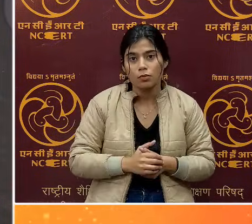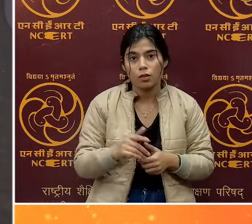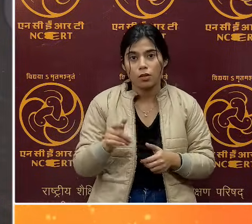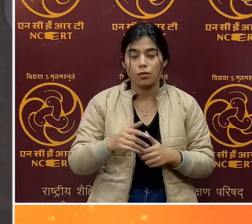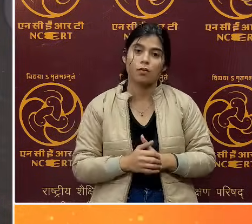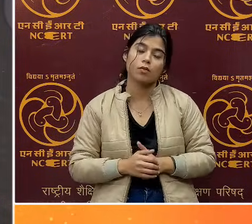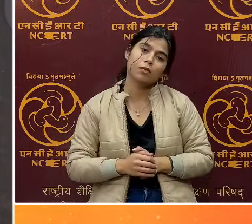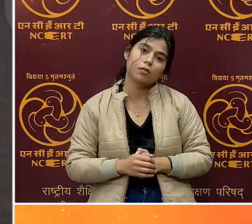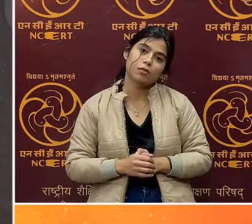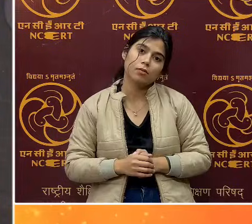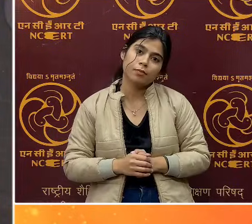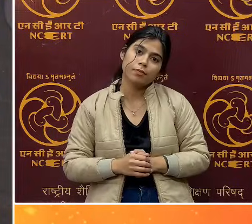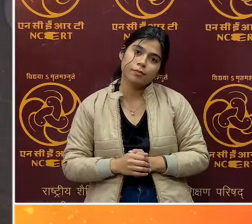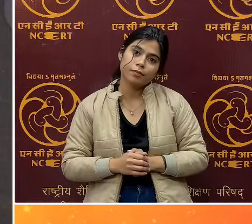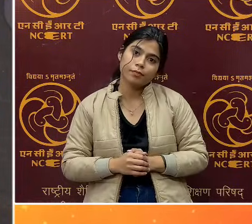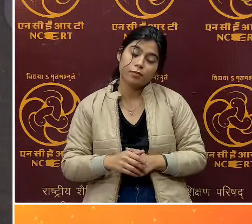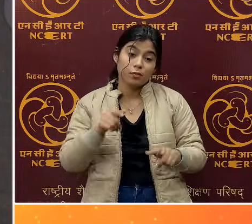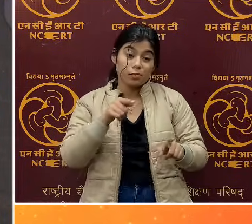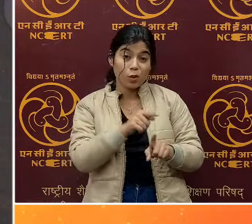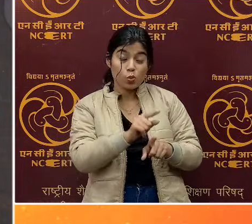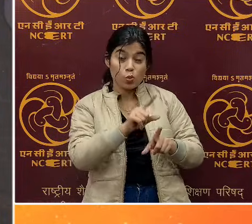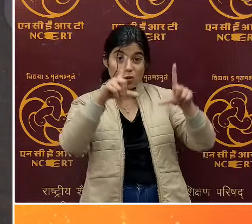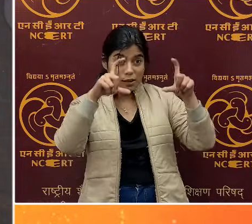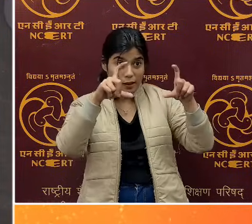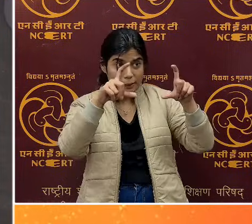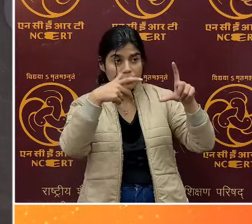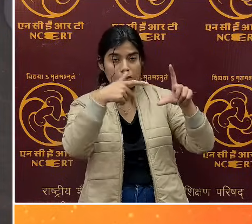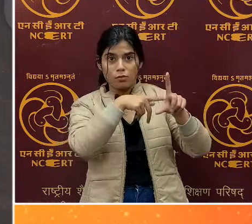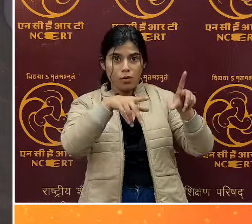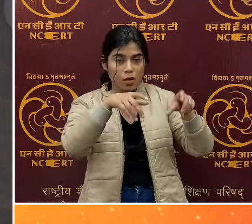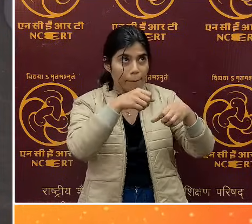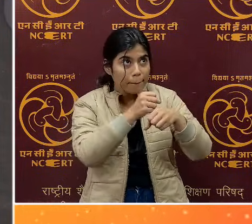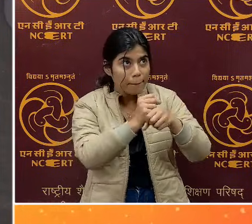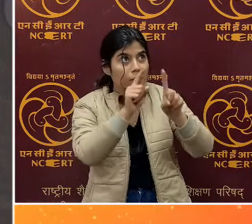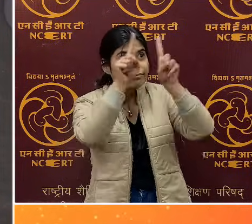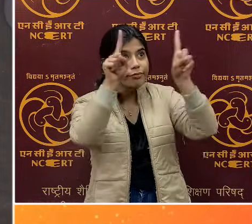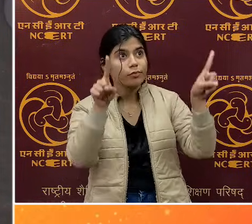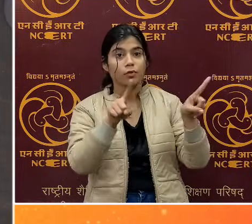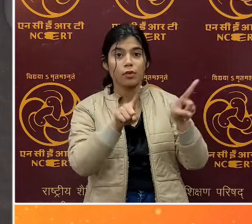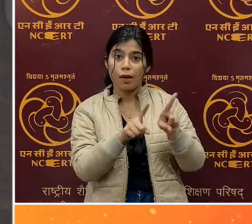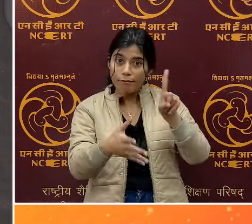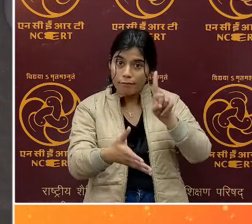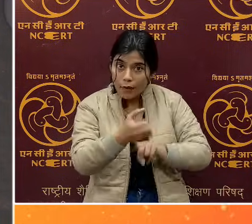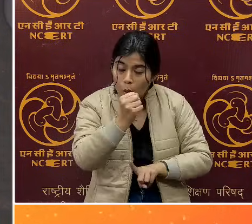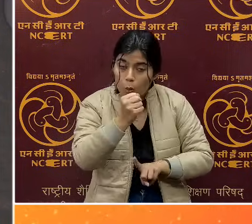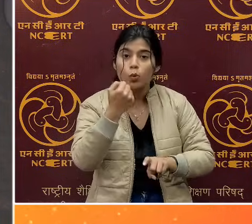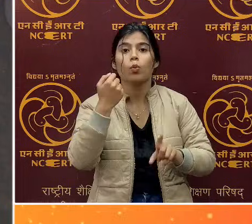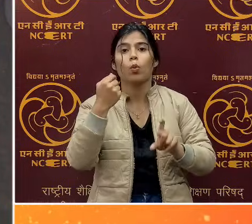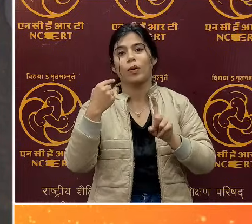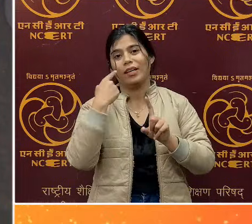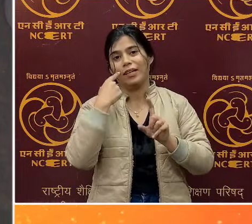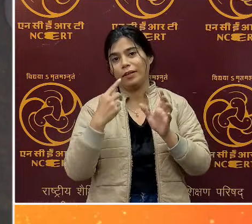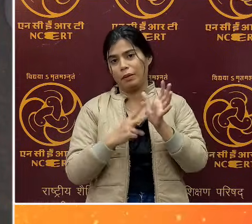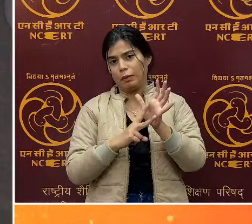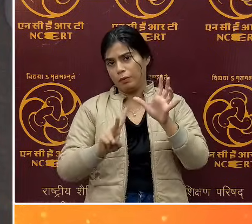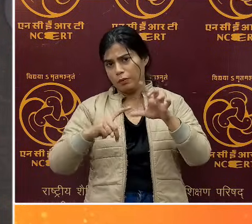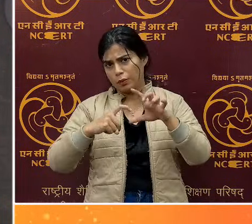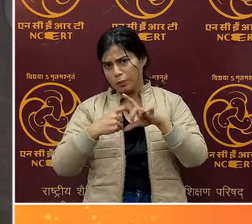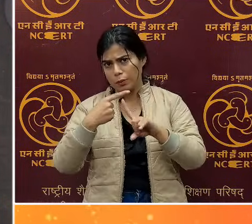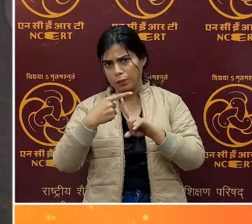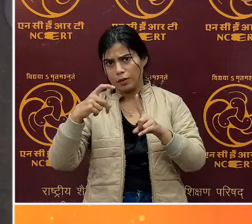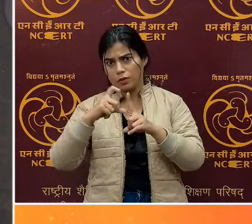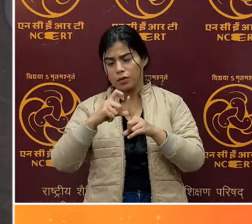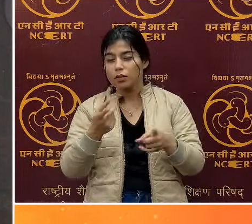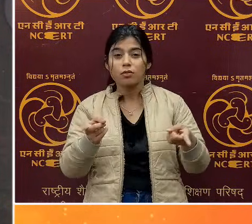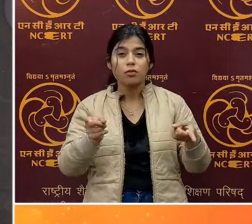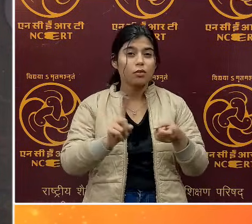image which is inverted, because the image is formed on a screen, right? So what is happening?